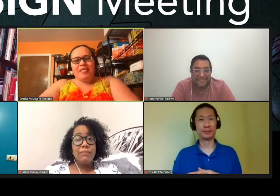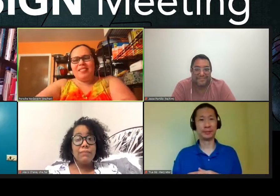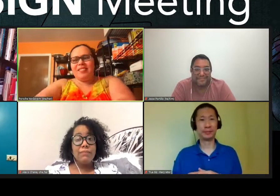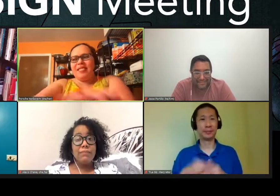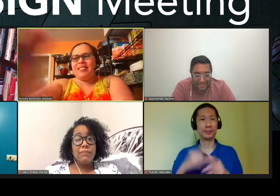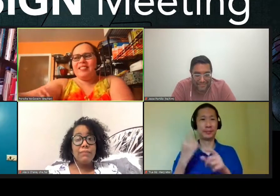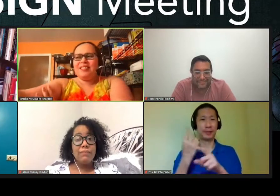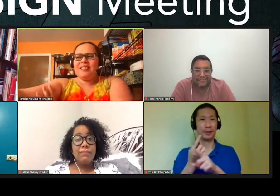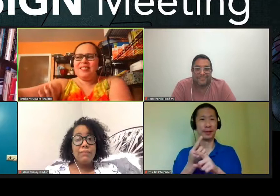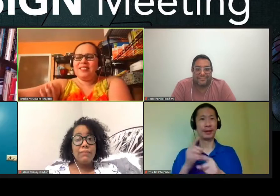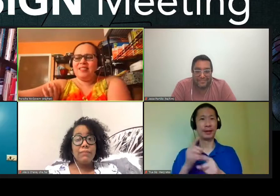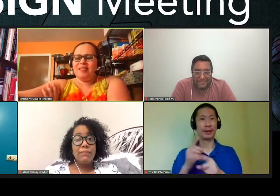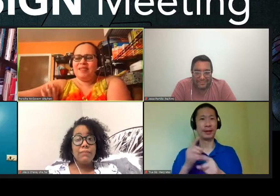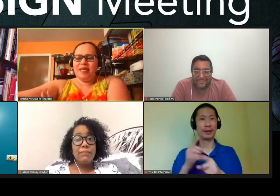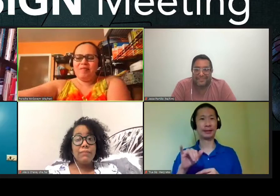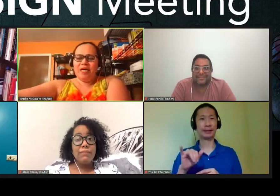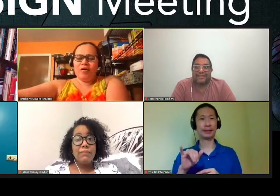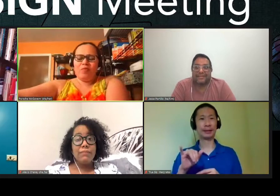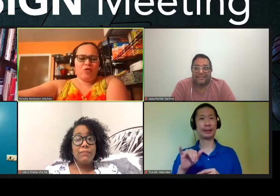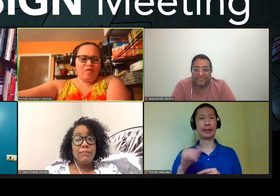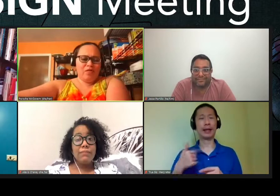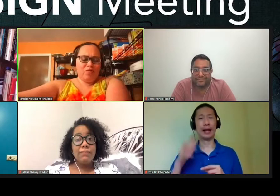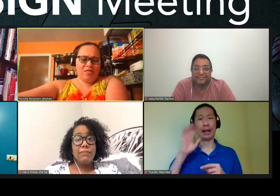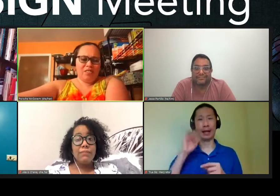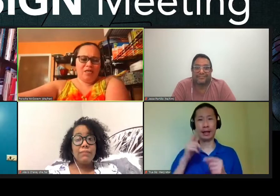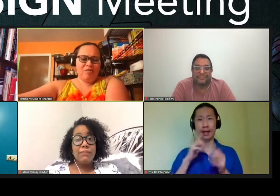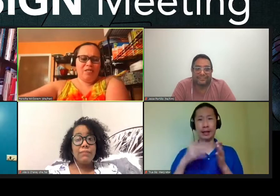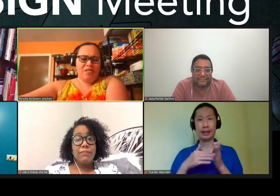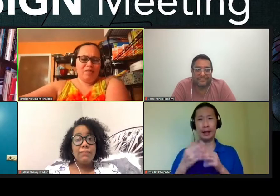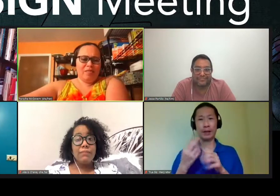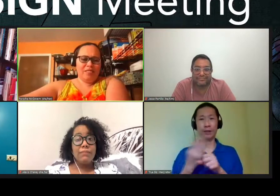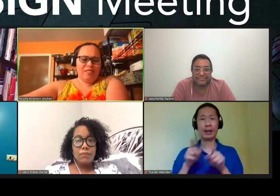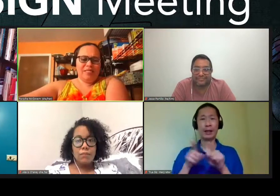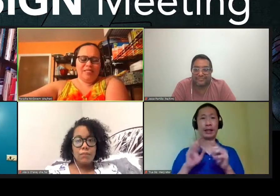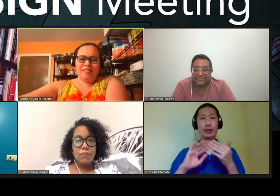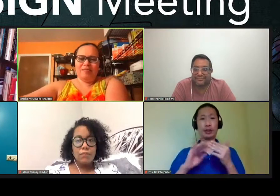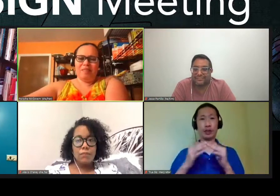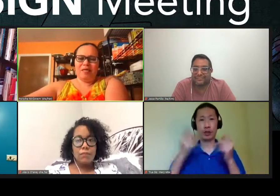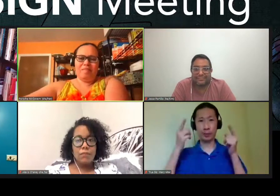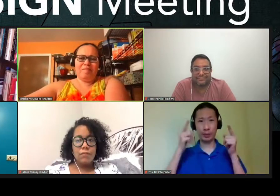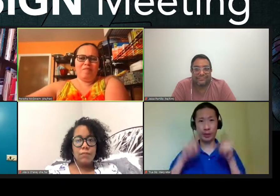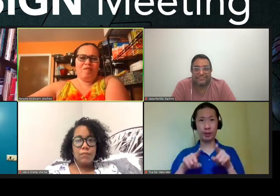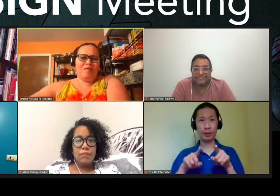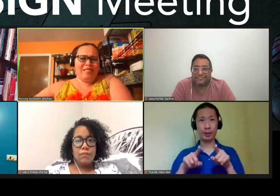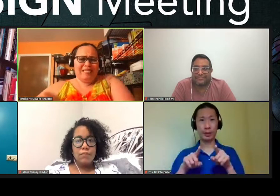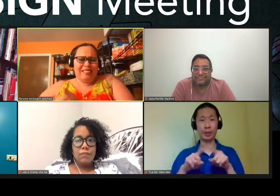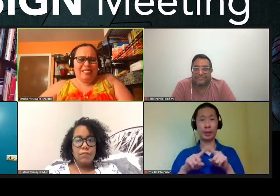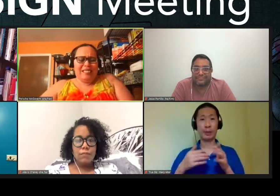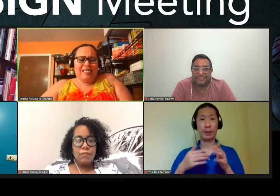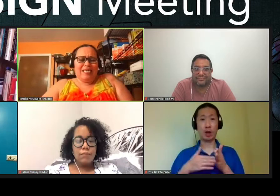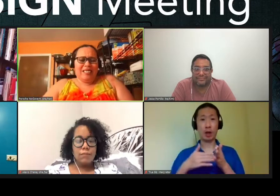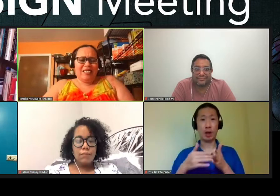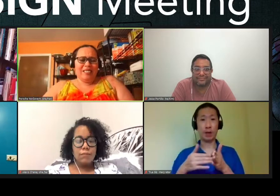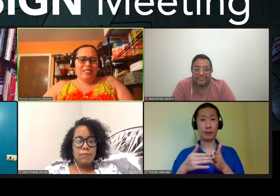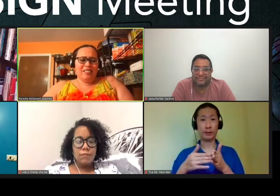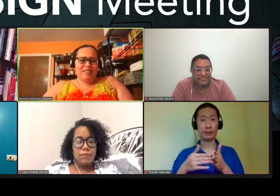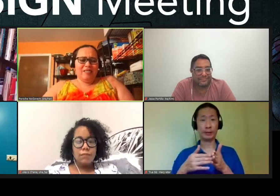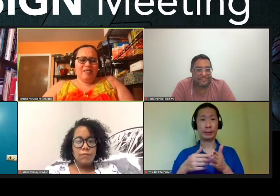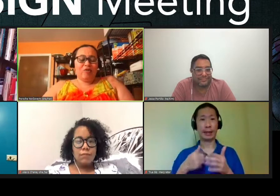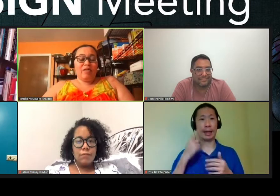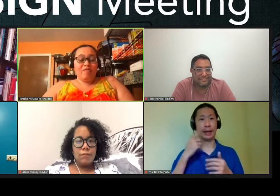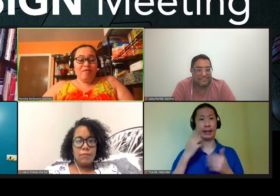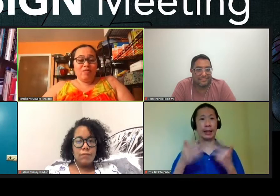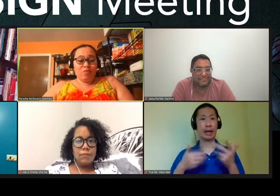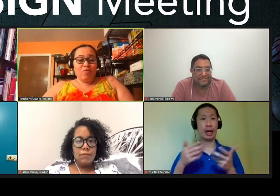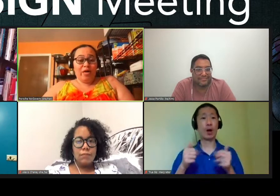Right? That I know it's often used as a community agreement, but I'm often like,